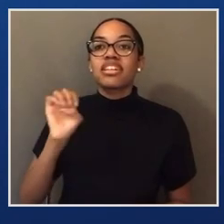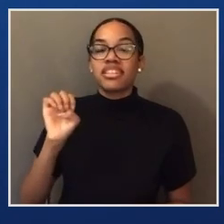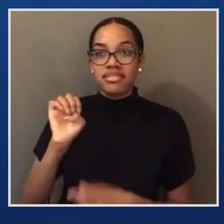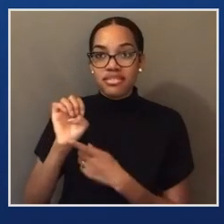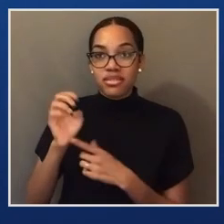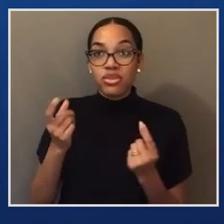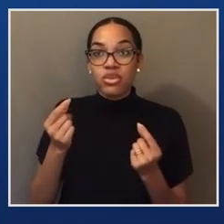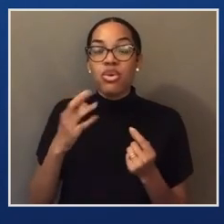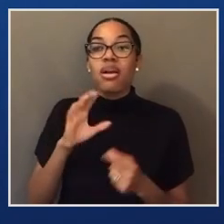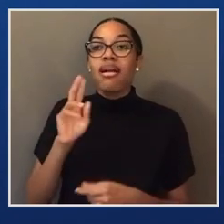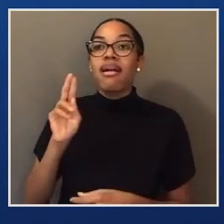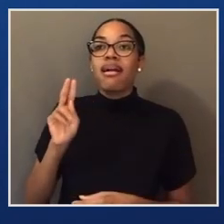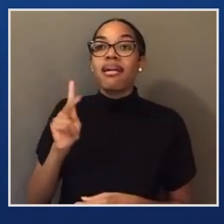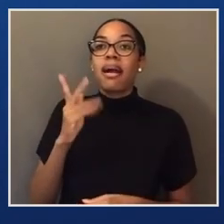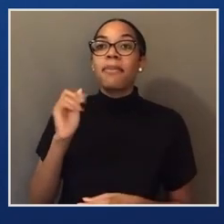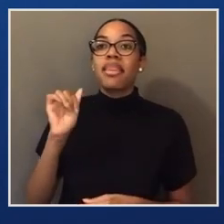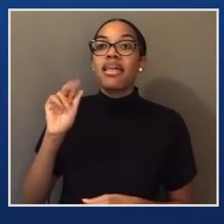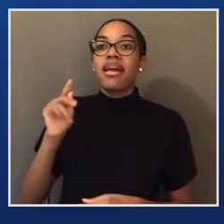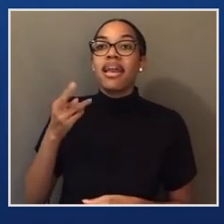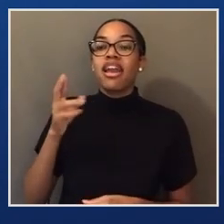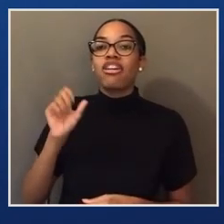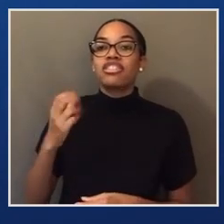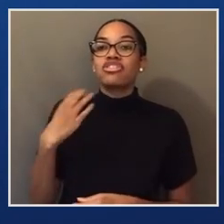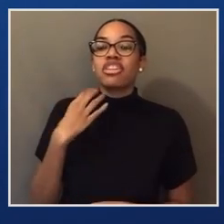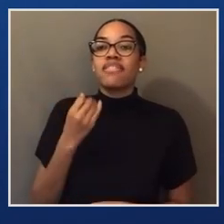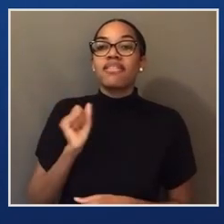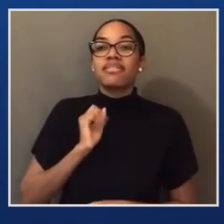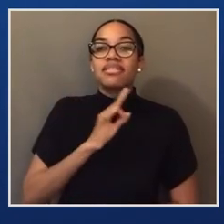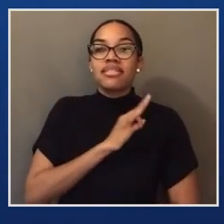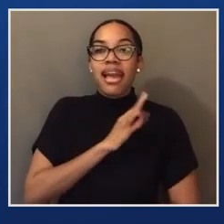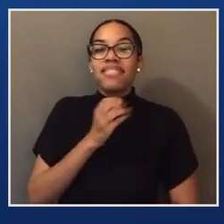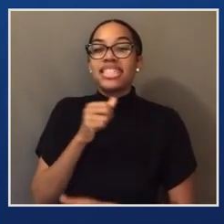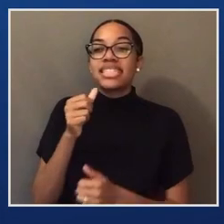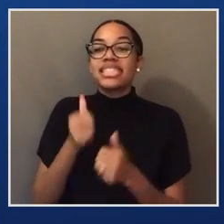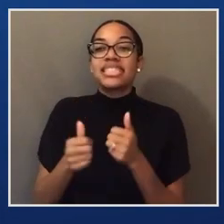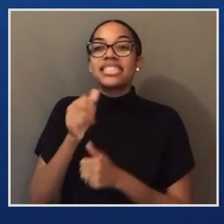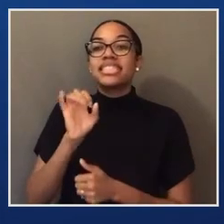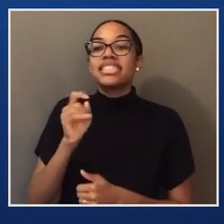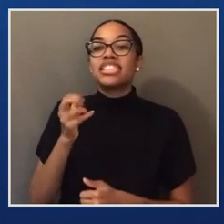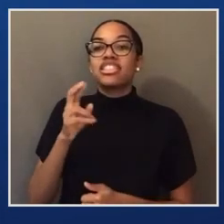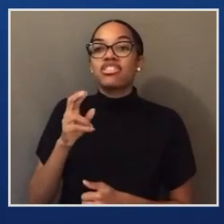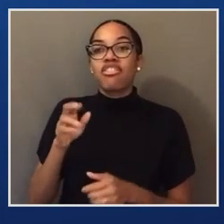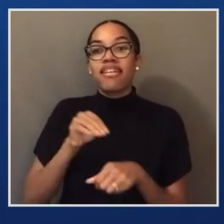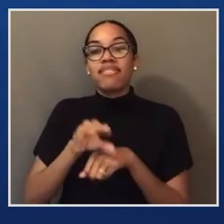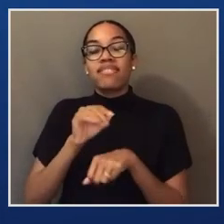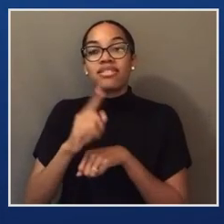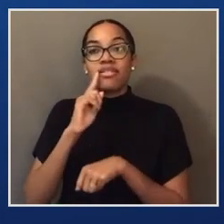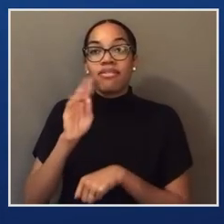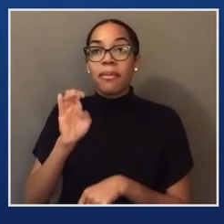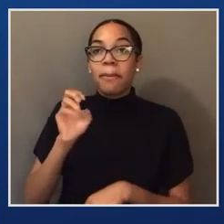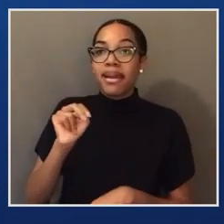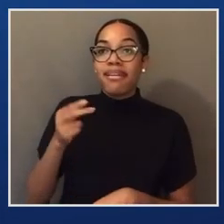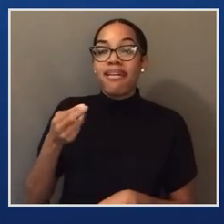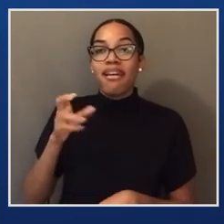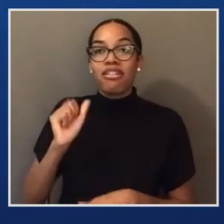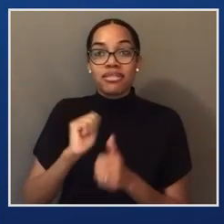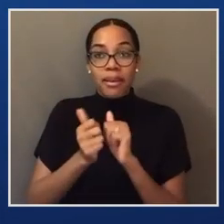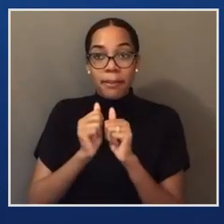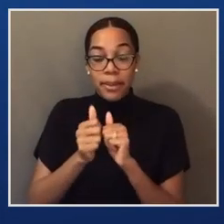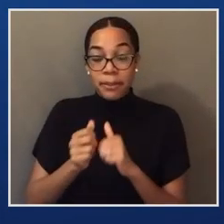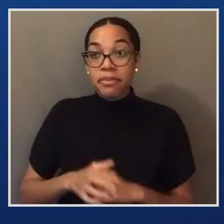and senior advisor to the Biden-Harris campaign. We are less than 2 weeks out from the